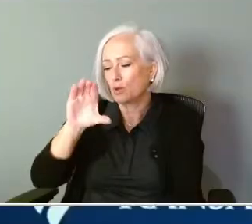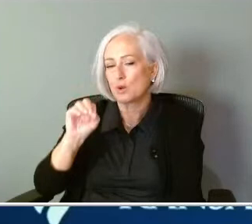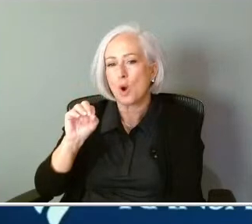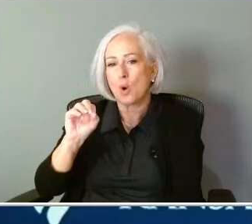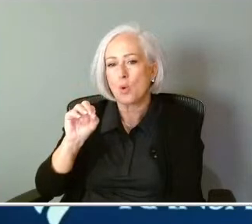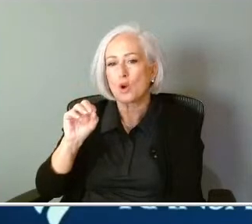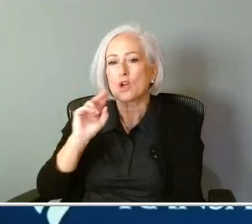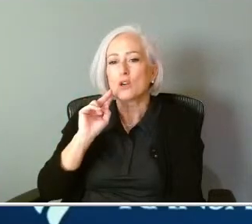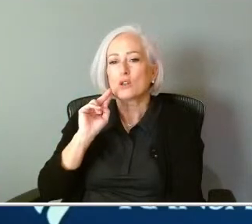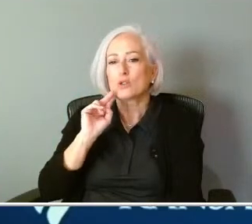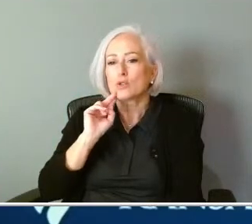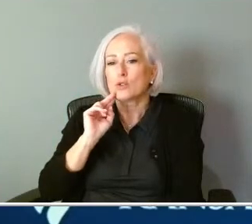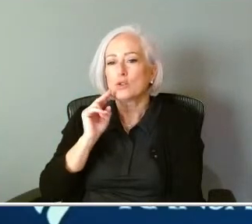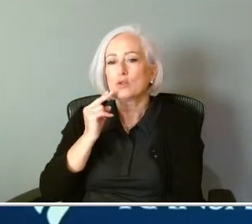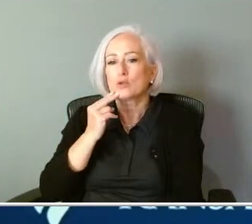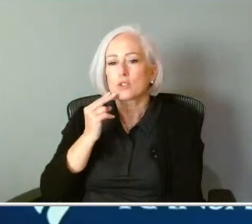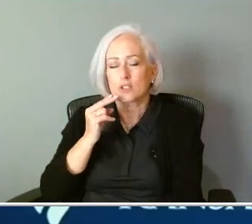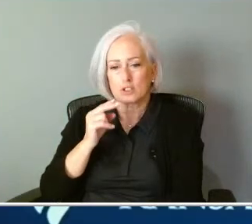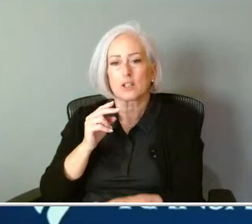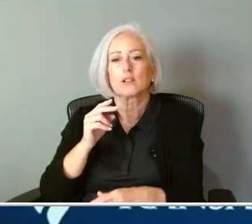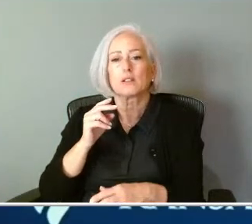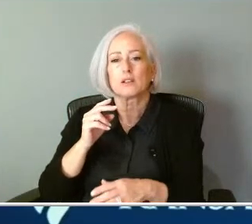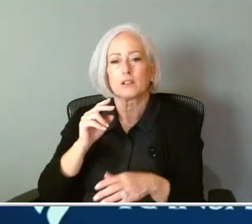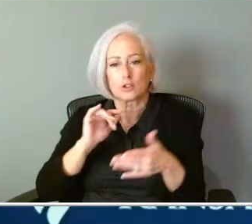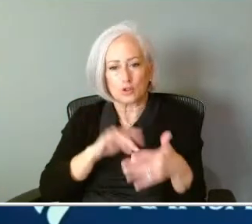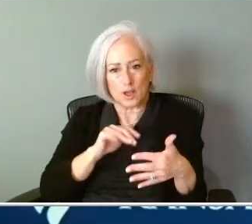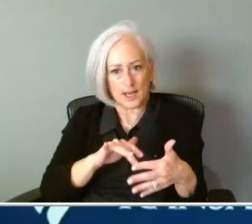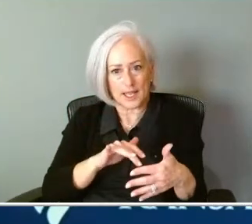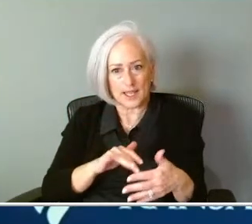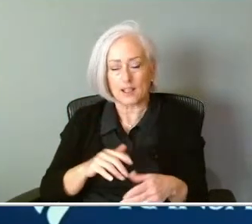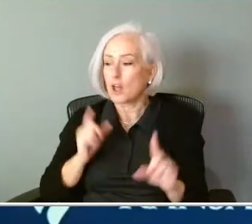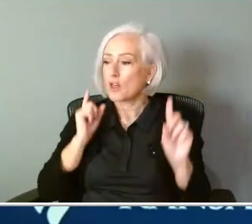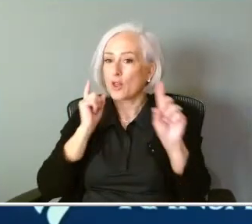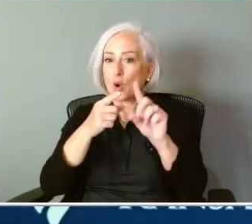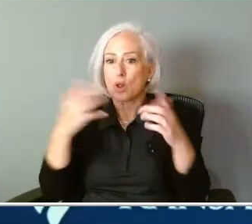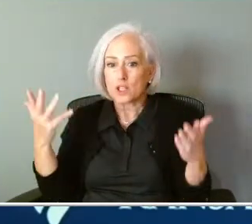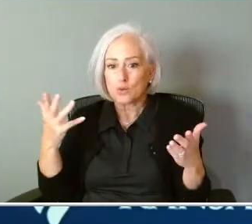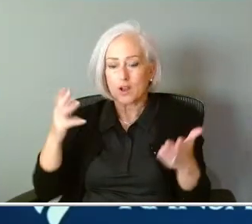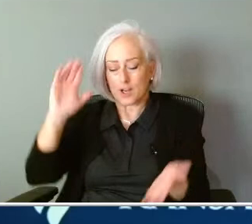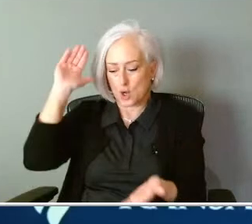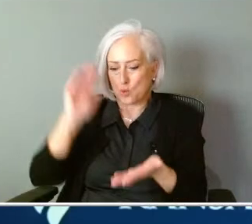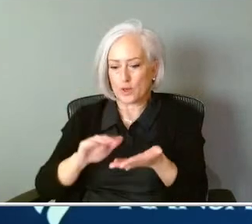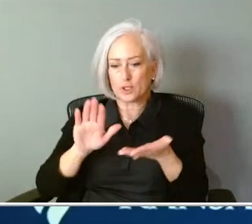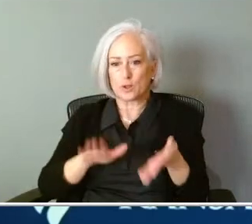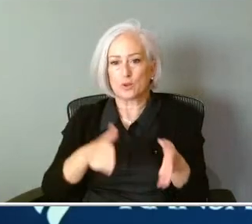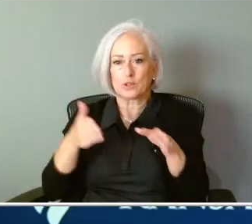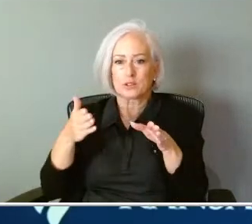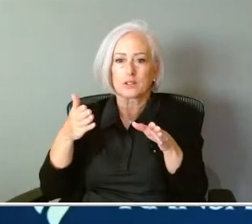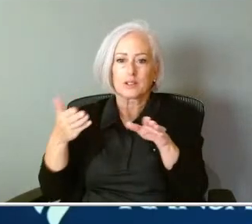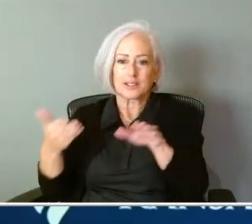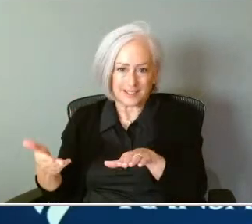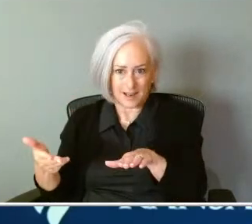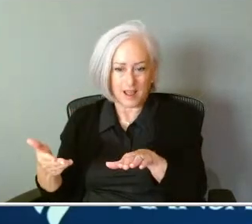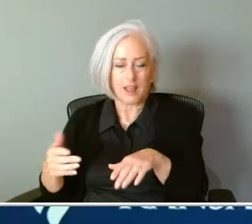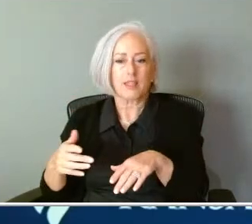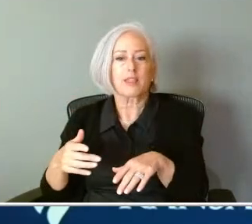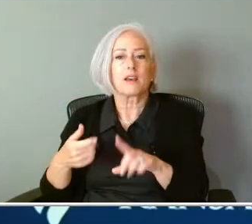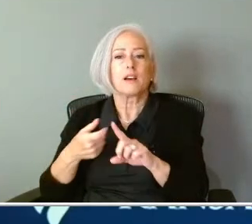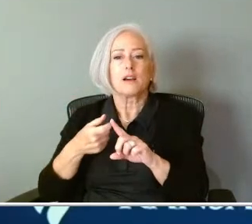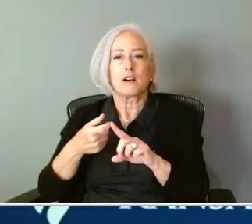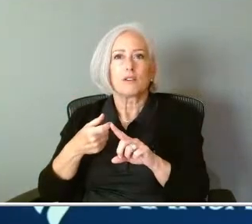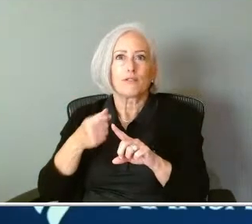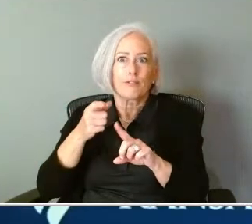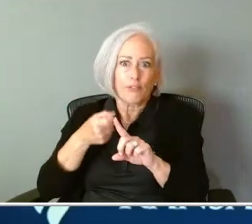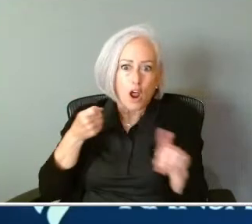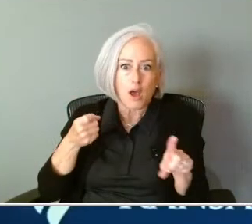our major goals is to sort of decrease morbidity, which is, complications